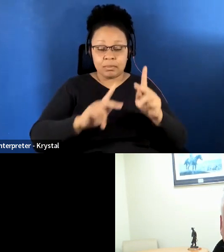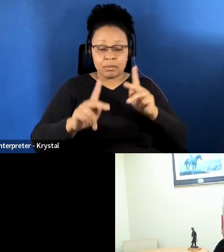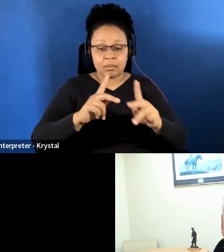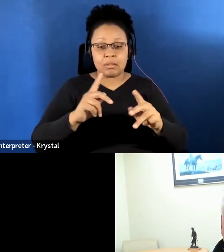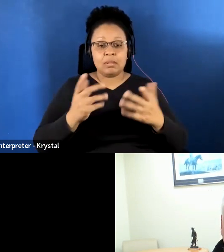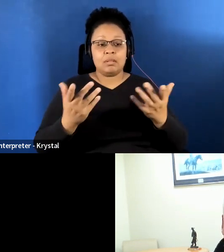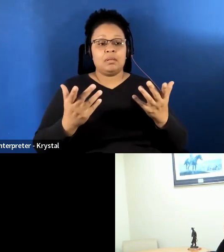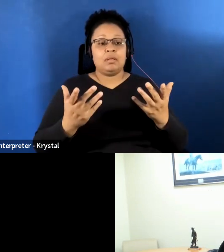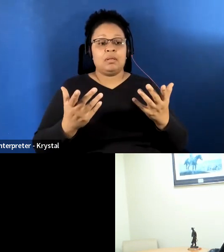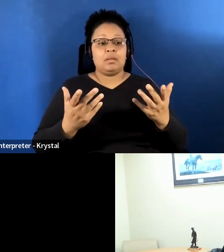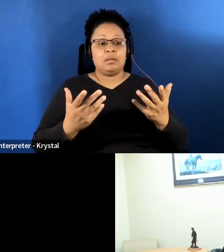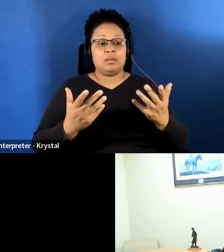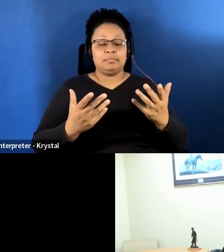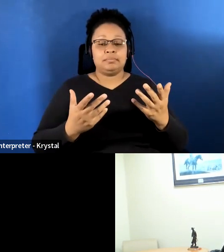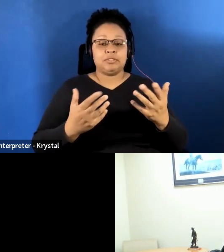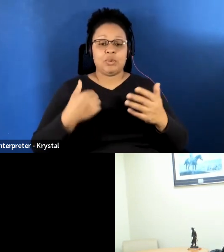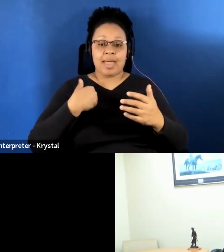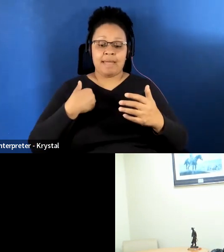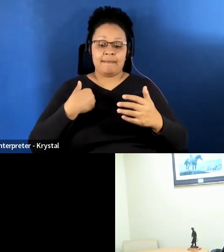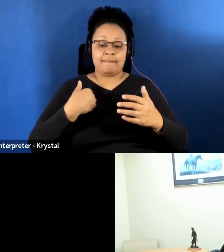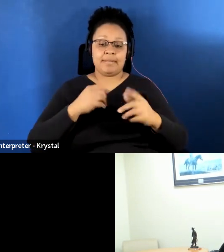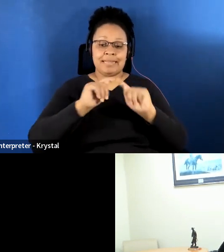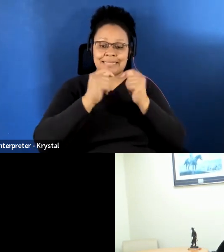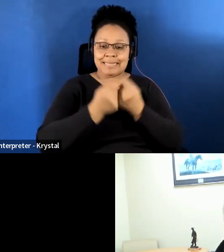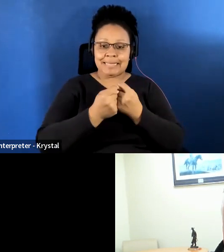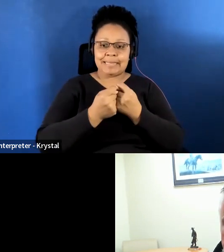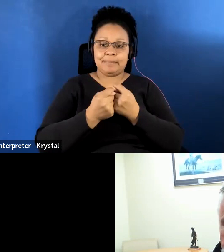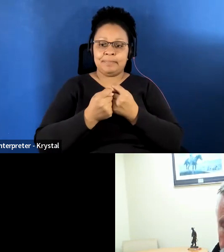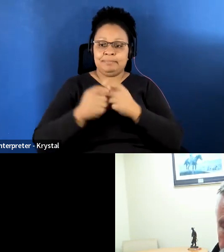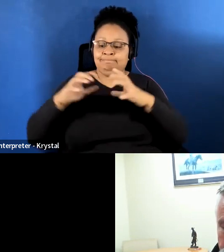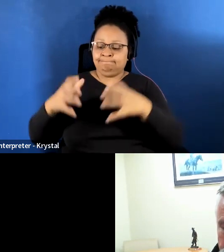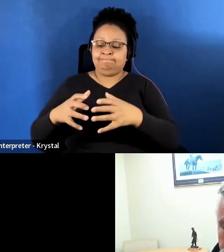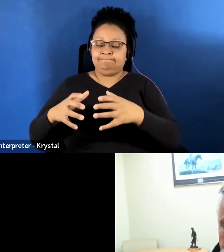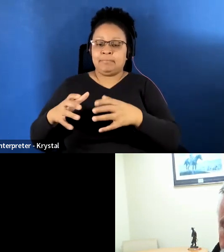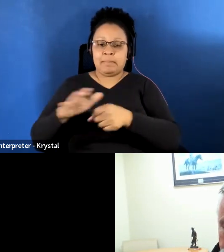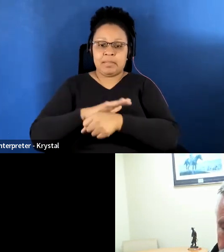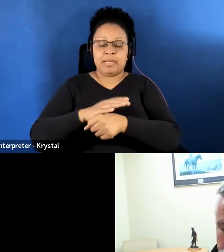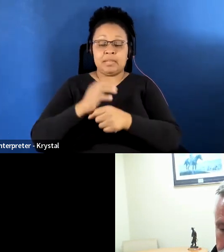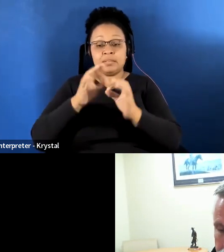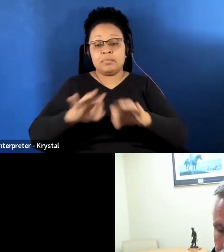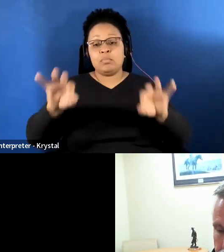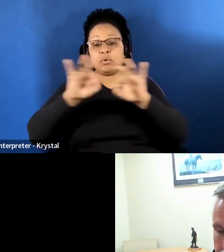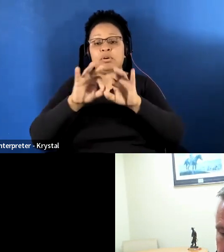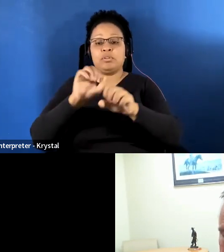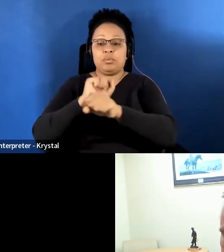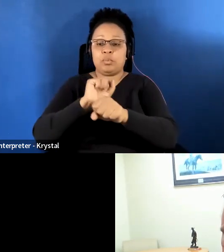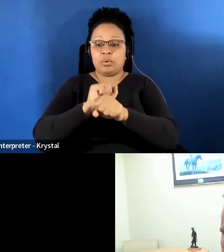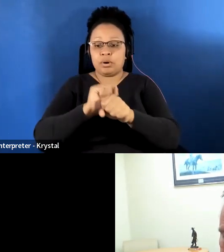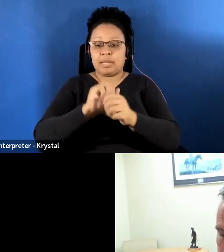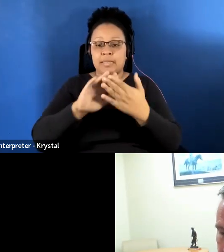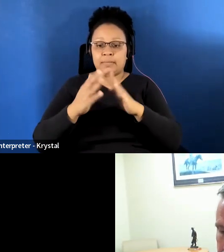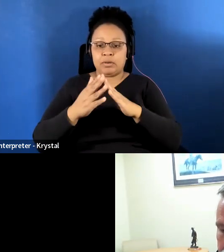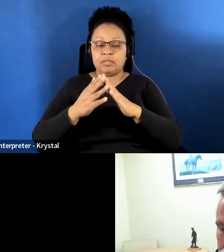and have our teams complete to be able to do the work that's so important to our communities. Kind of moving away